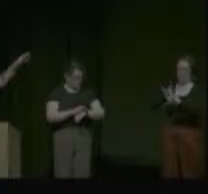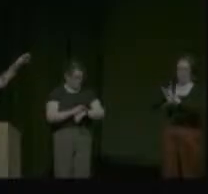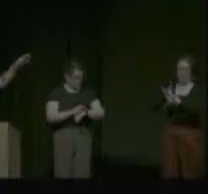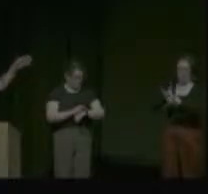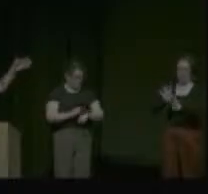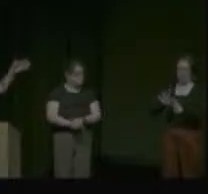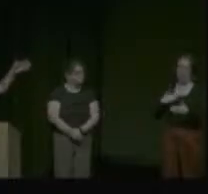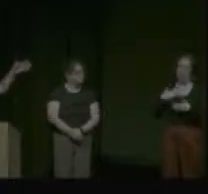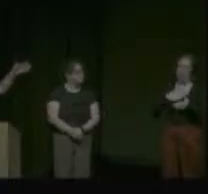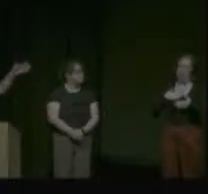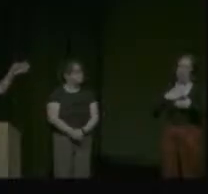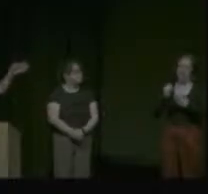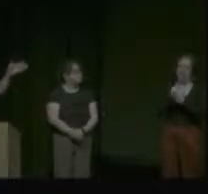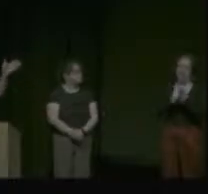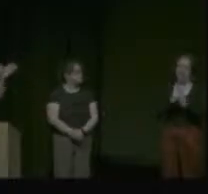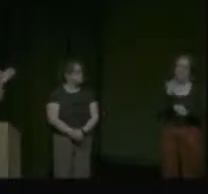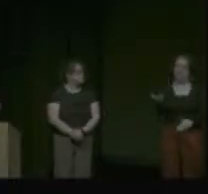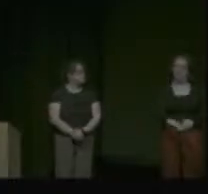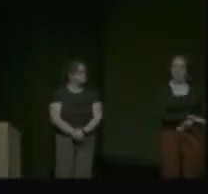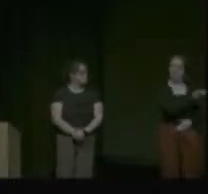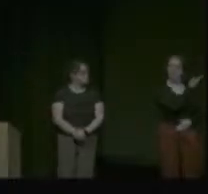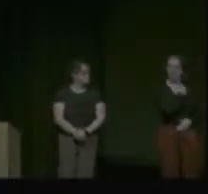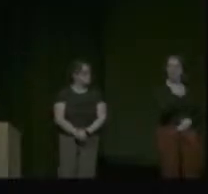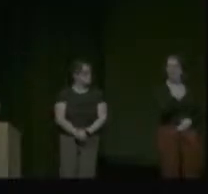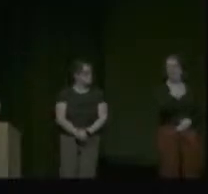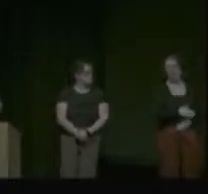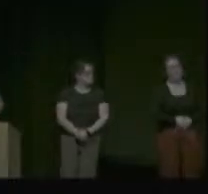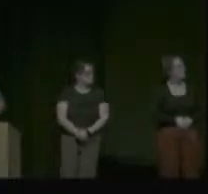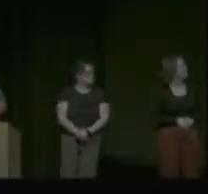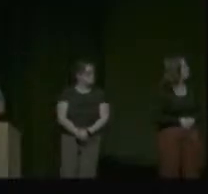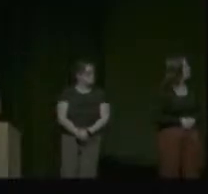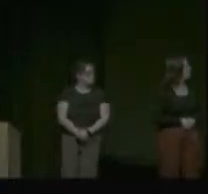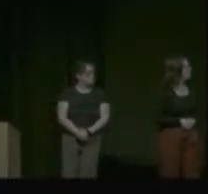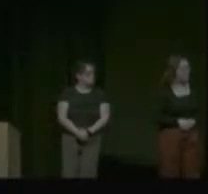just enjoy the artistic rendering while you watch the video.